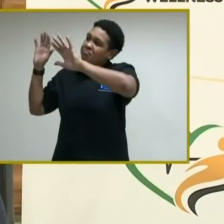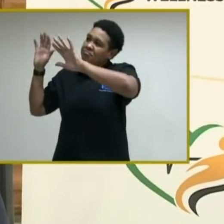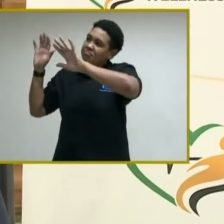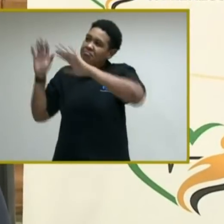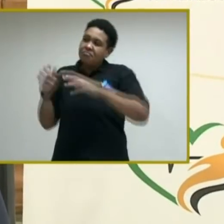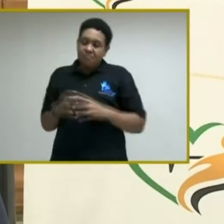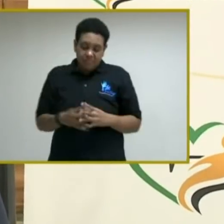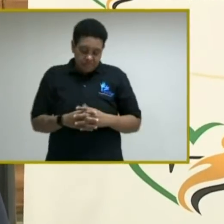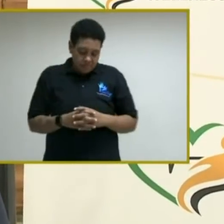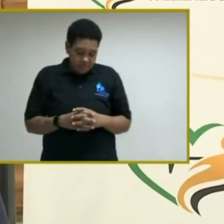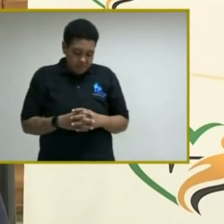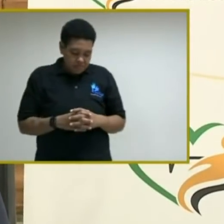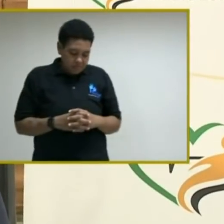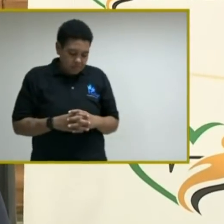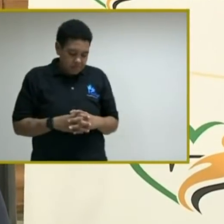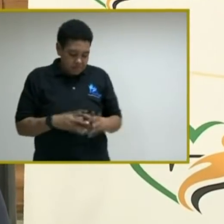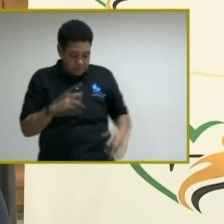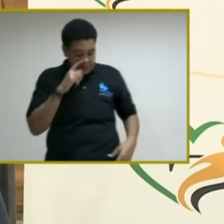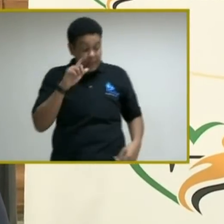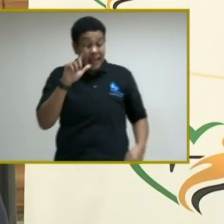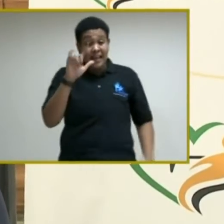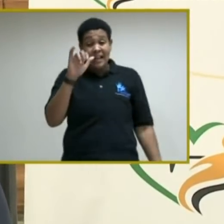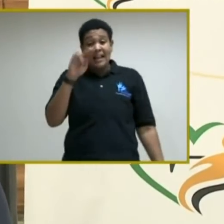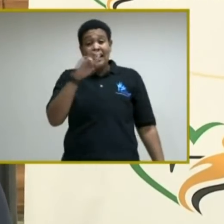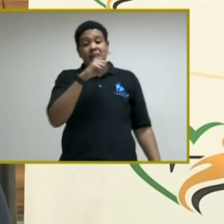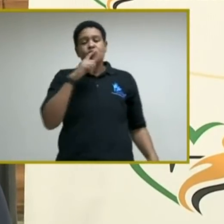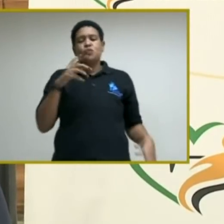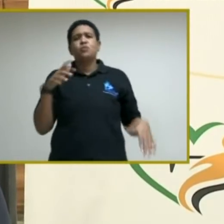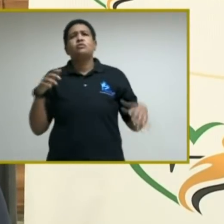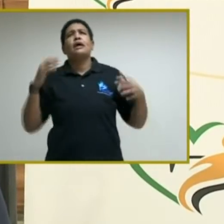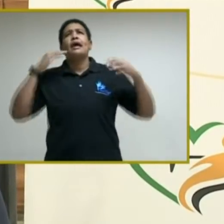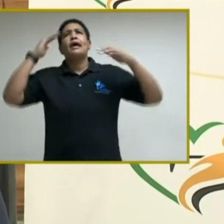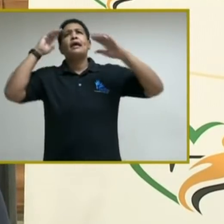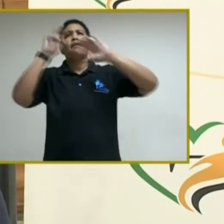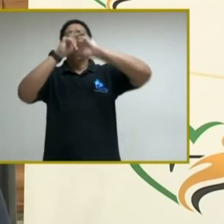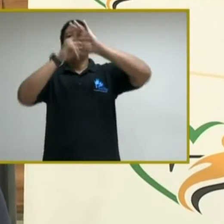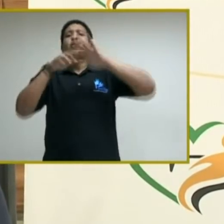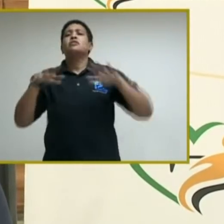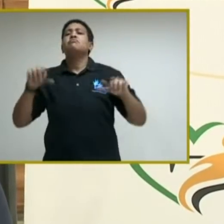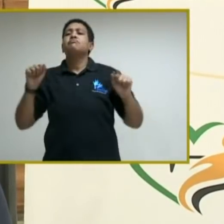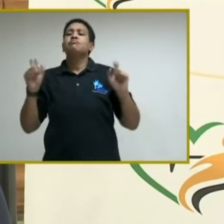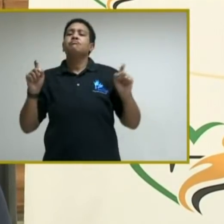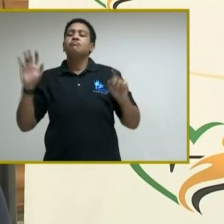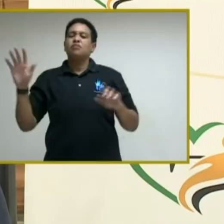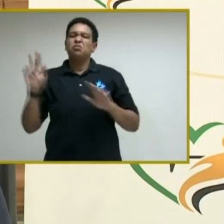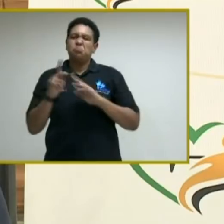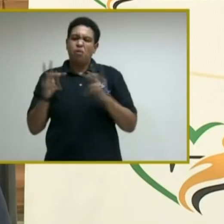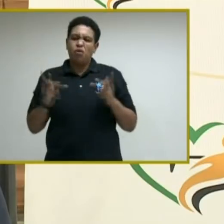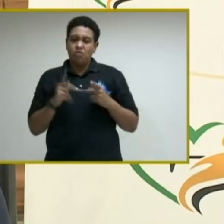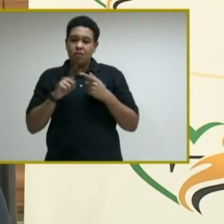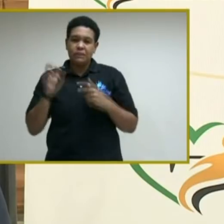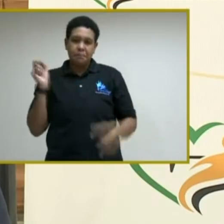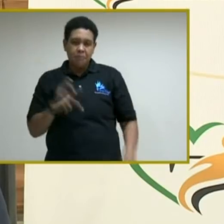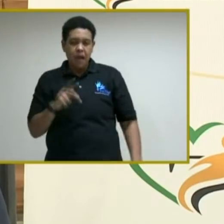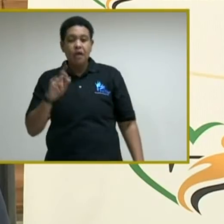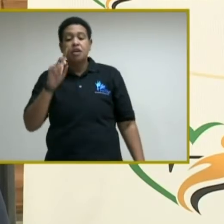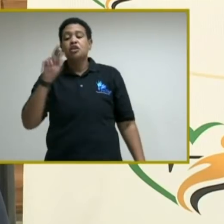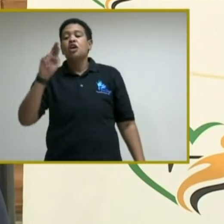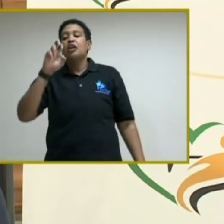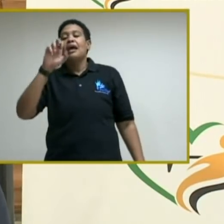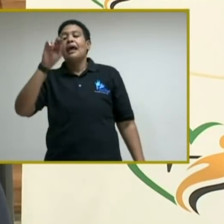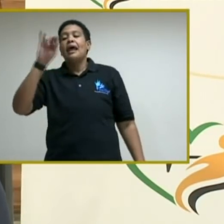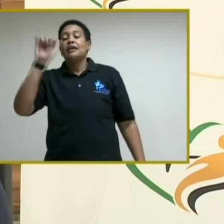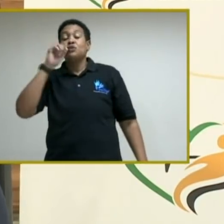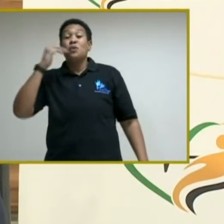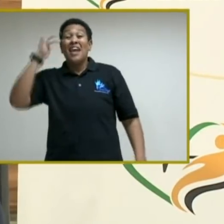And Mr. Lynch, who is head of policy, is acting in that position. Dr. Ennis, who is head of our